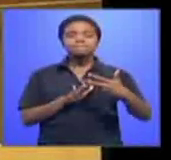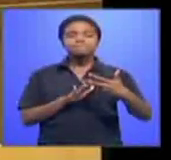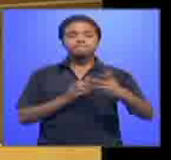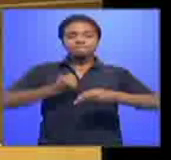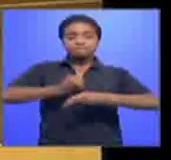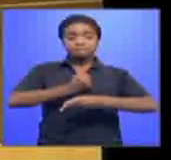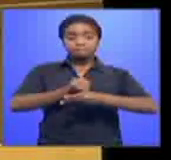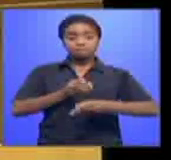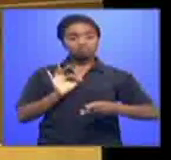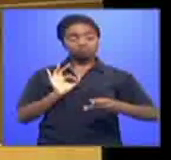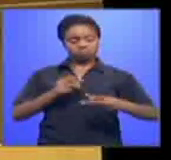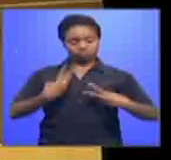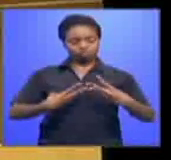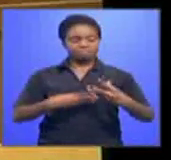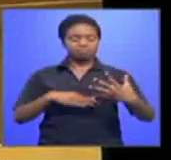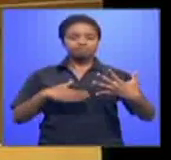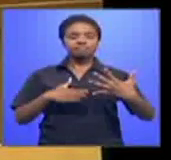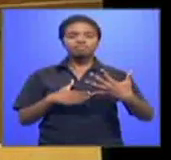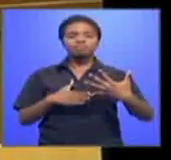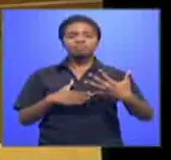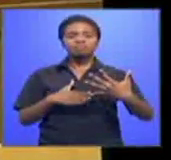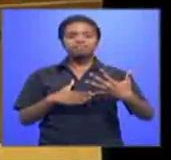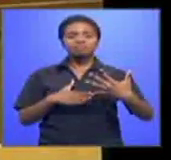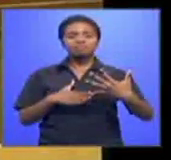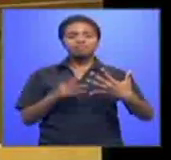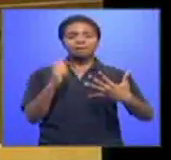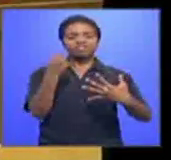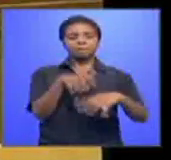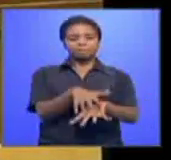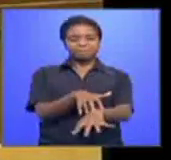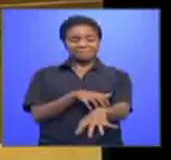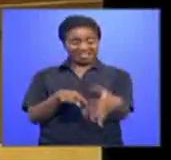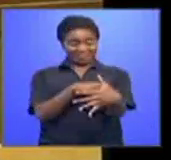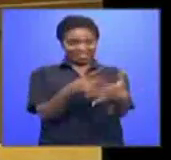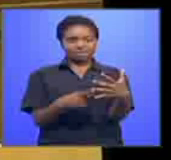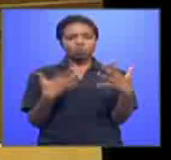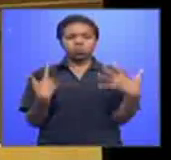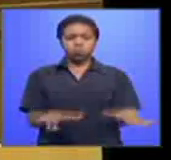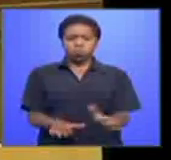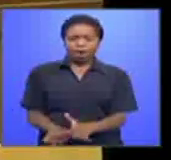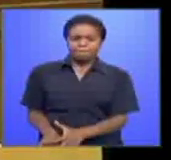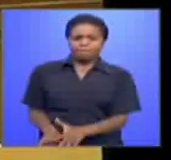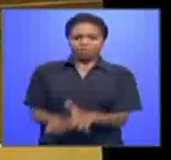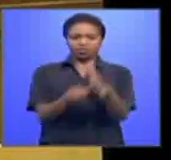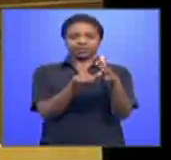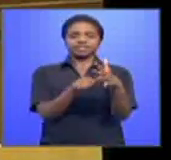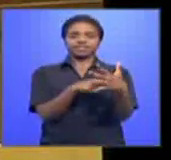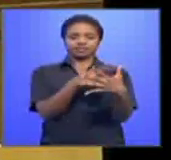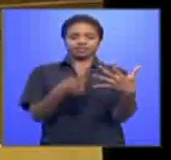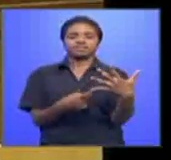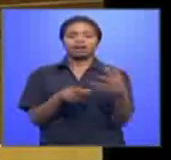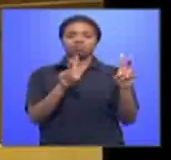creating decent work, as well as rural development and land reform.